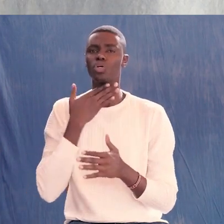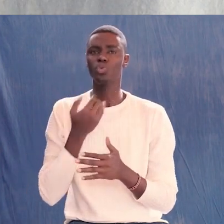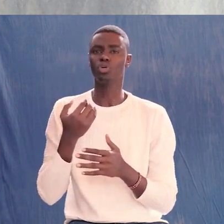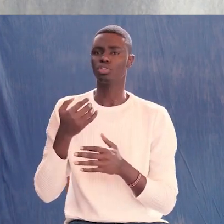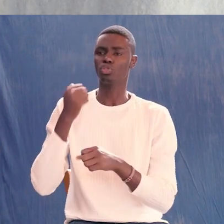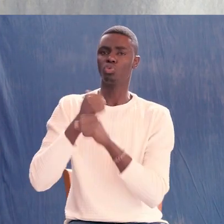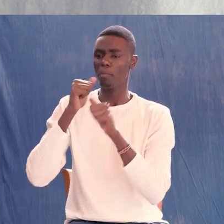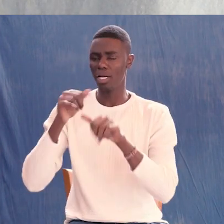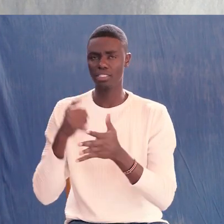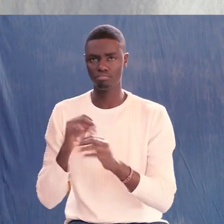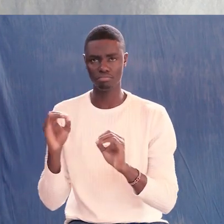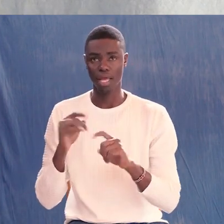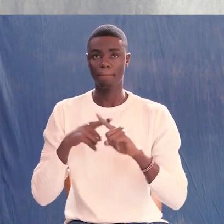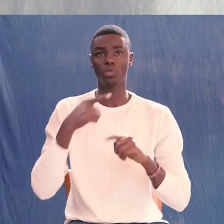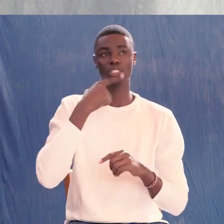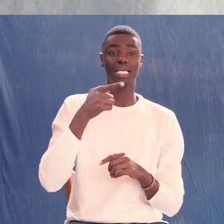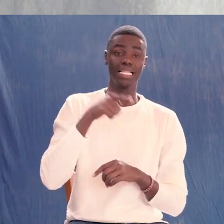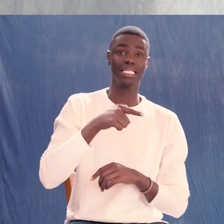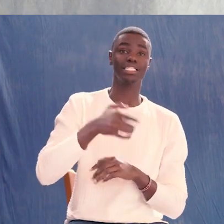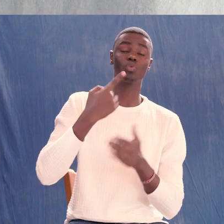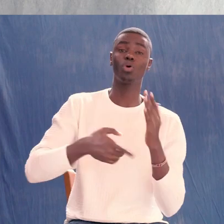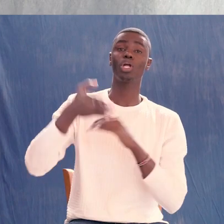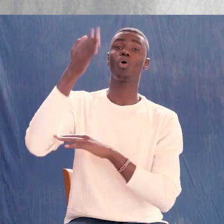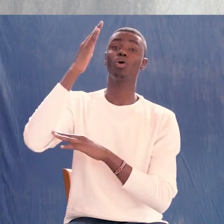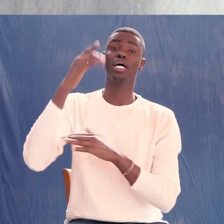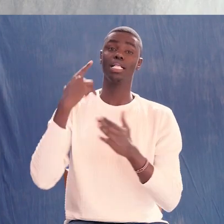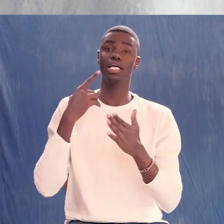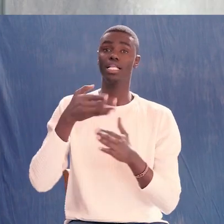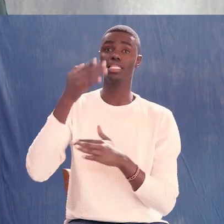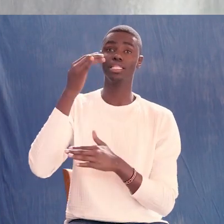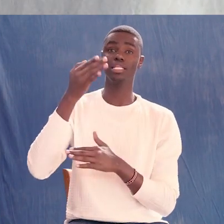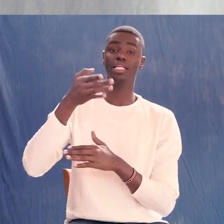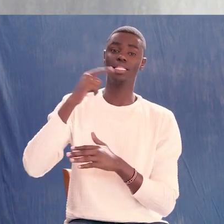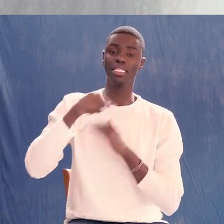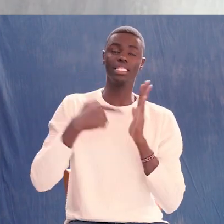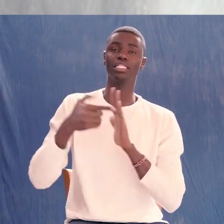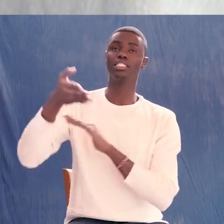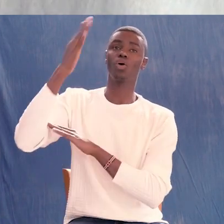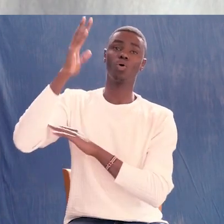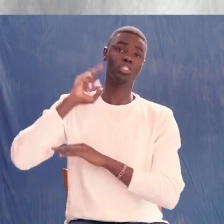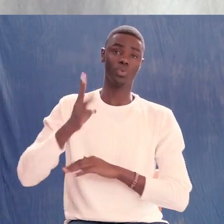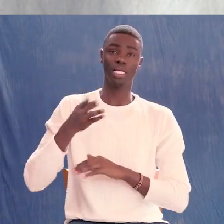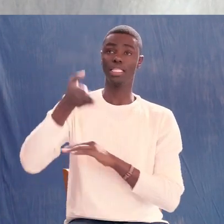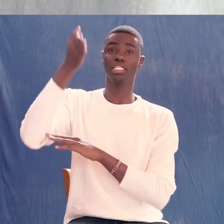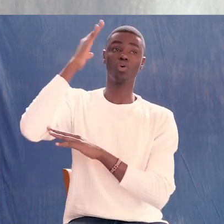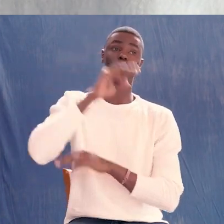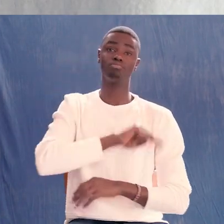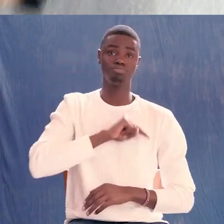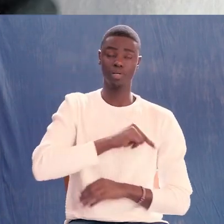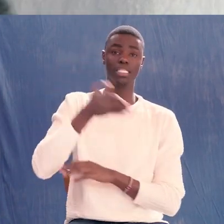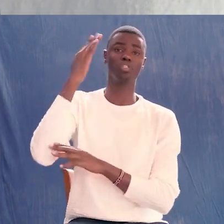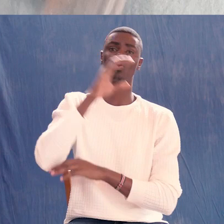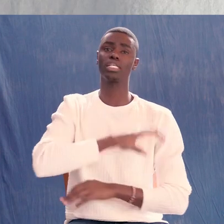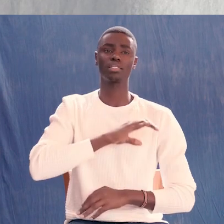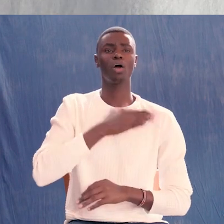bless it? But in effect, we're saying this is what God, this is who he is, this is what he says, this is his nature, this is his character, and we